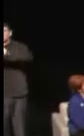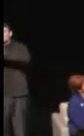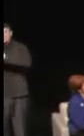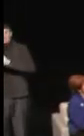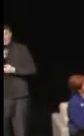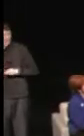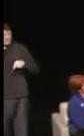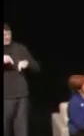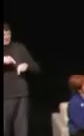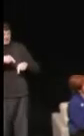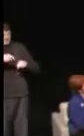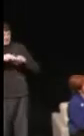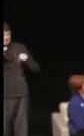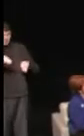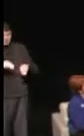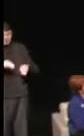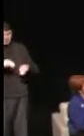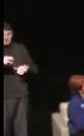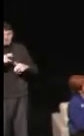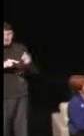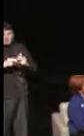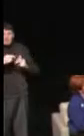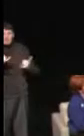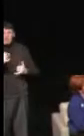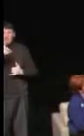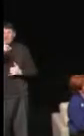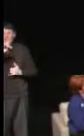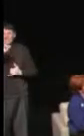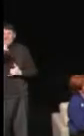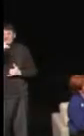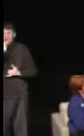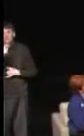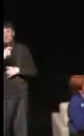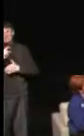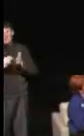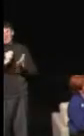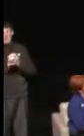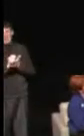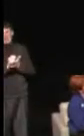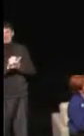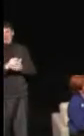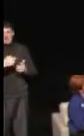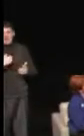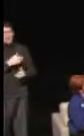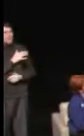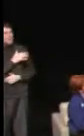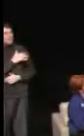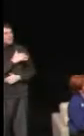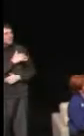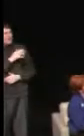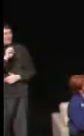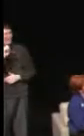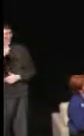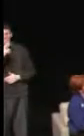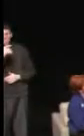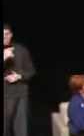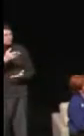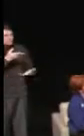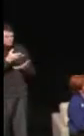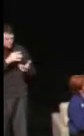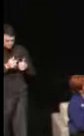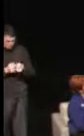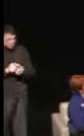scale to be built in the digital age, through a rich suite of interactive exhibits and tools for learning